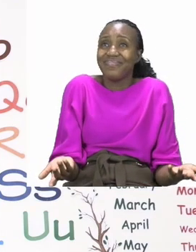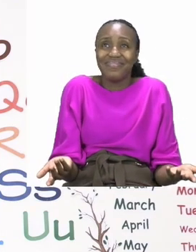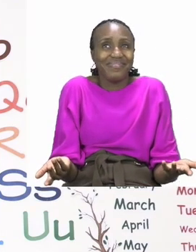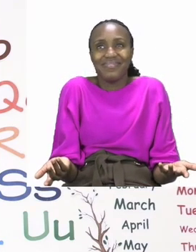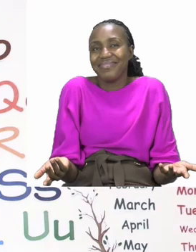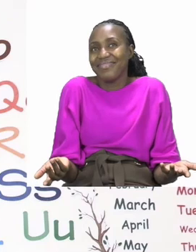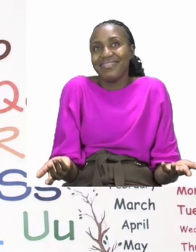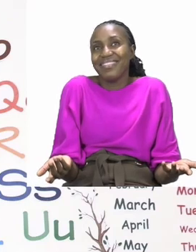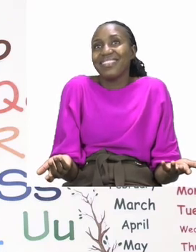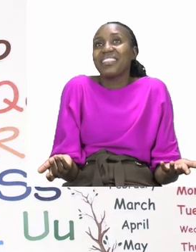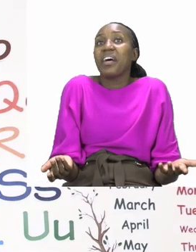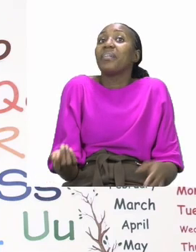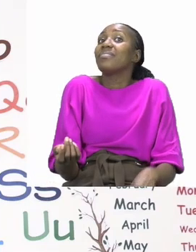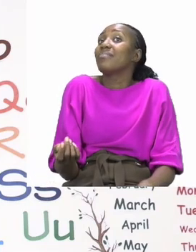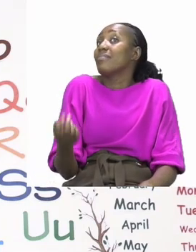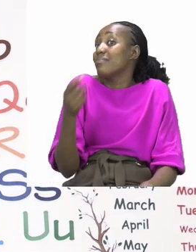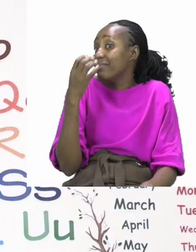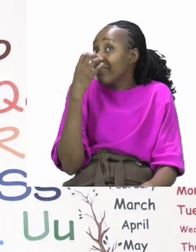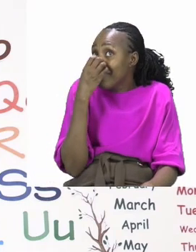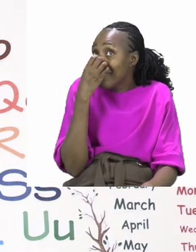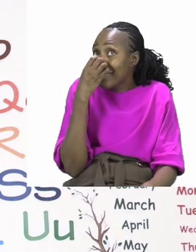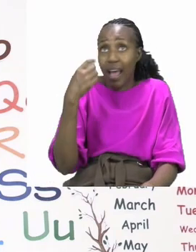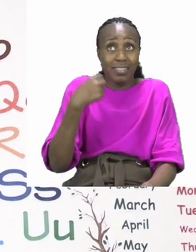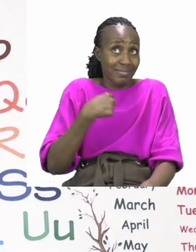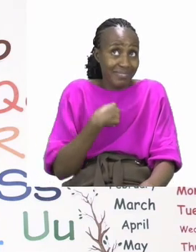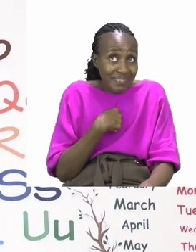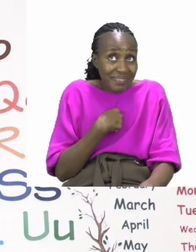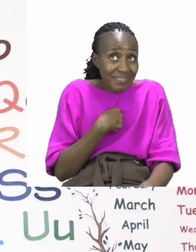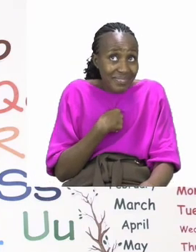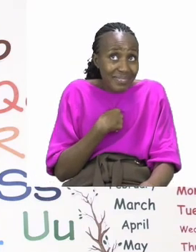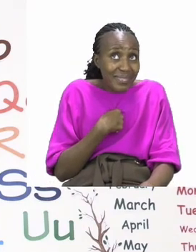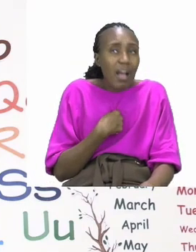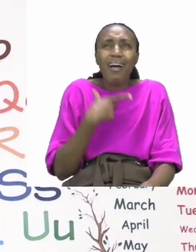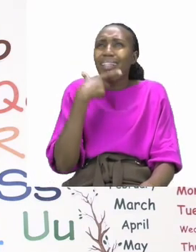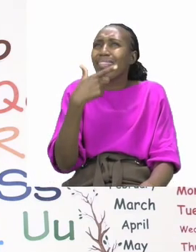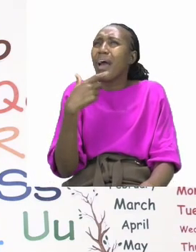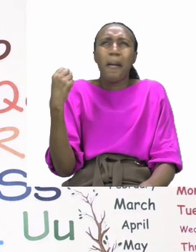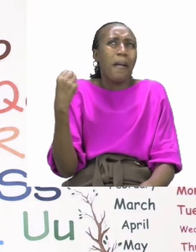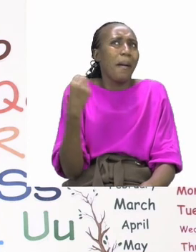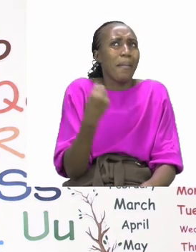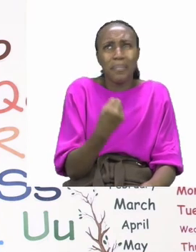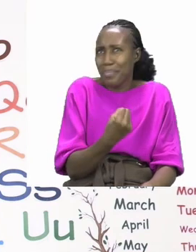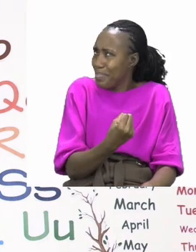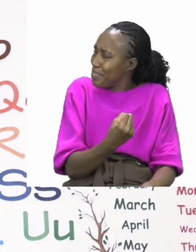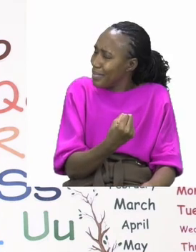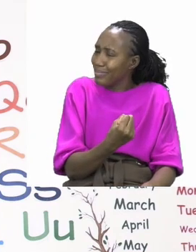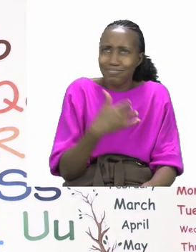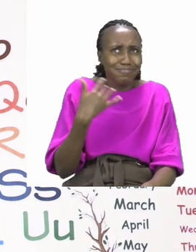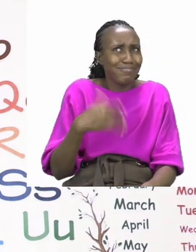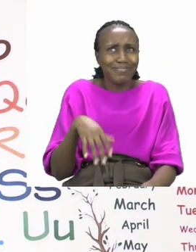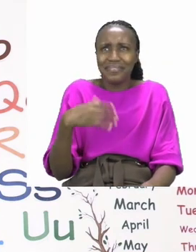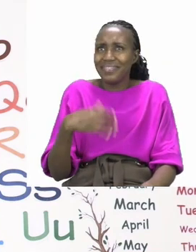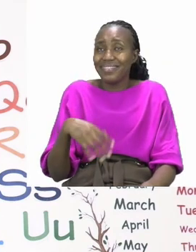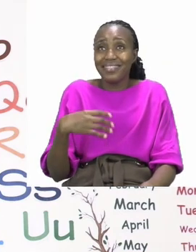Zoshi. So, from Zoshi and I, we would like to say thank you so much for